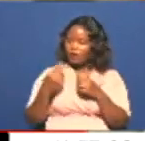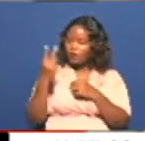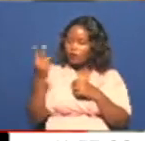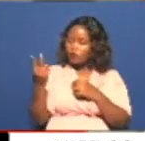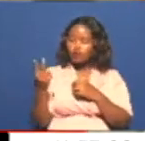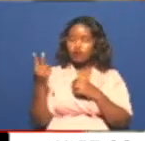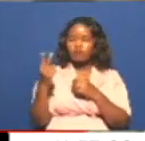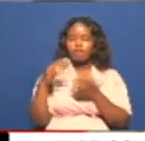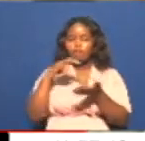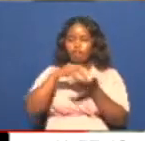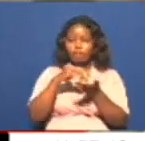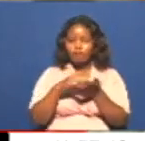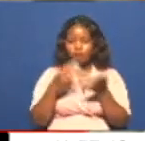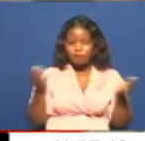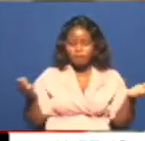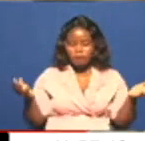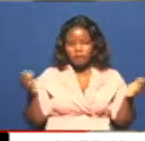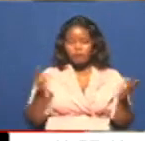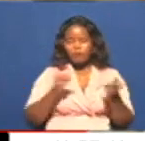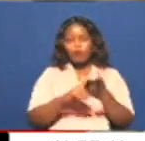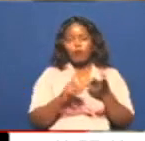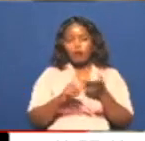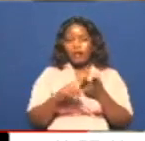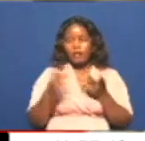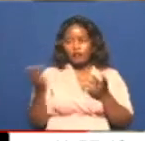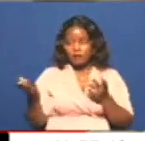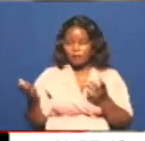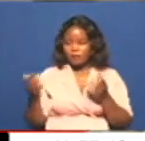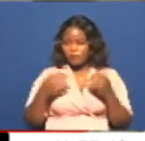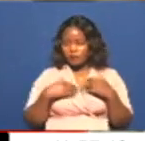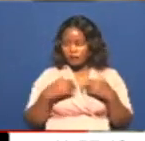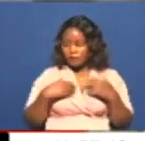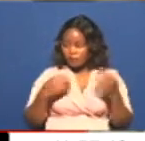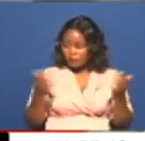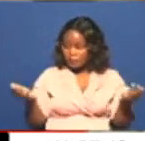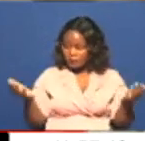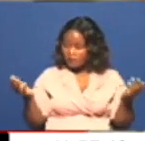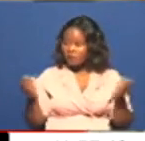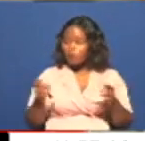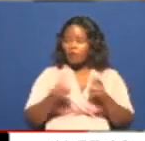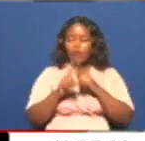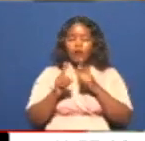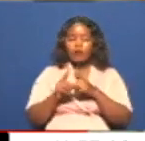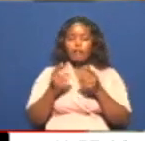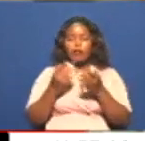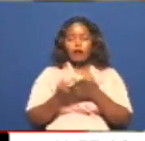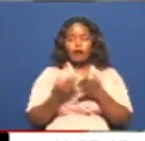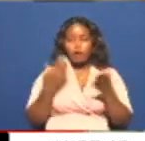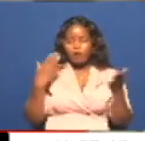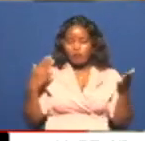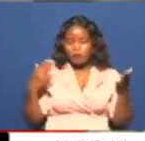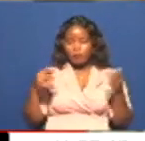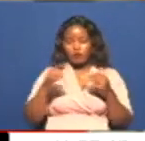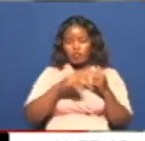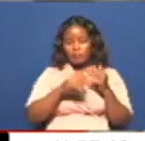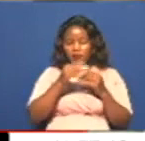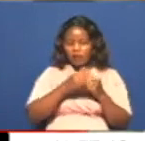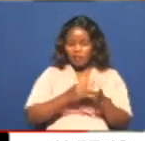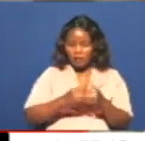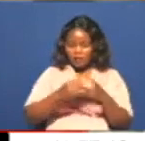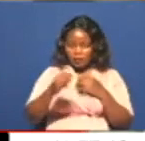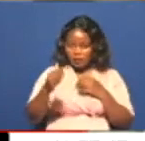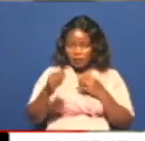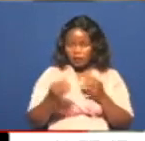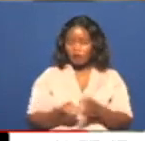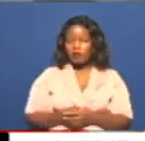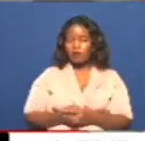And I think Parliament has shown that. Yes, mm. indeed. And I think earlier in the day, the One Kenya